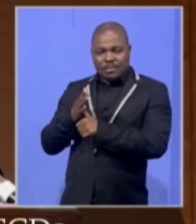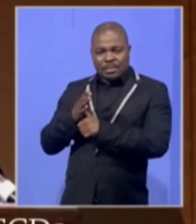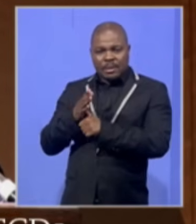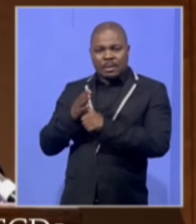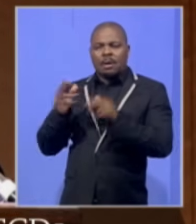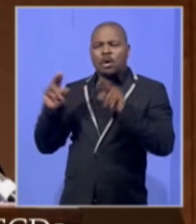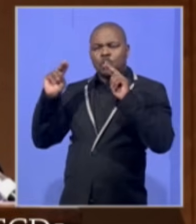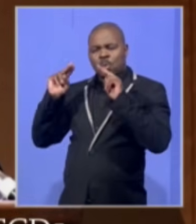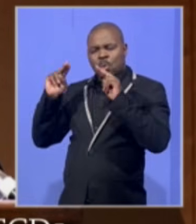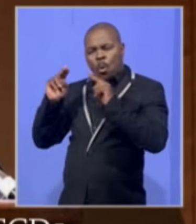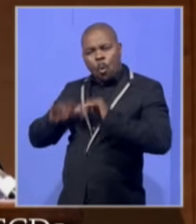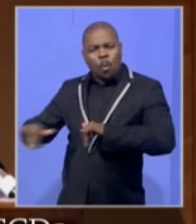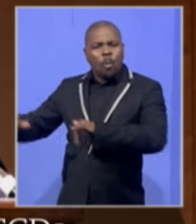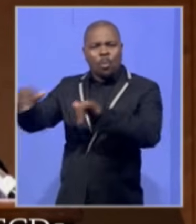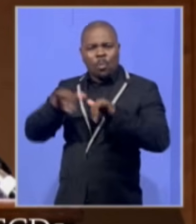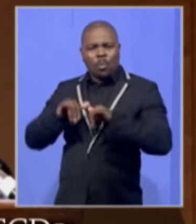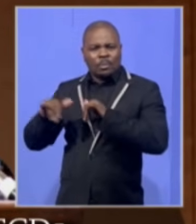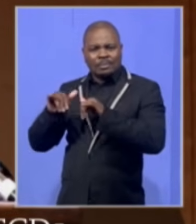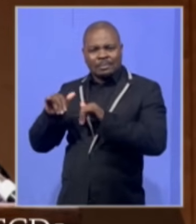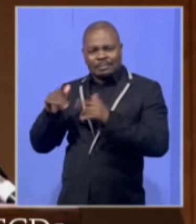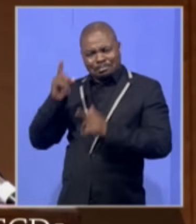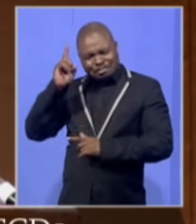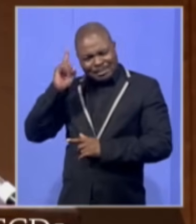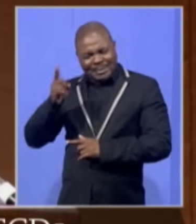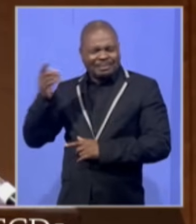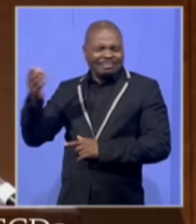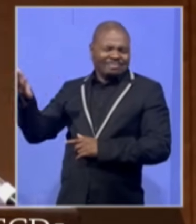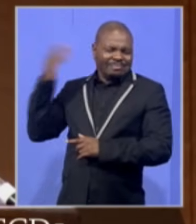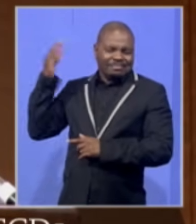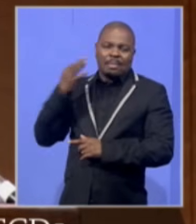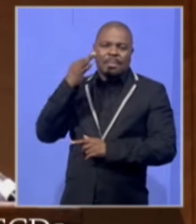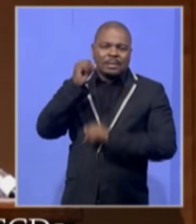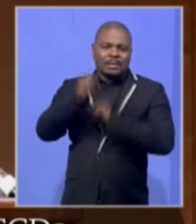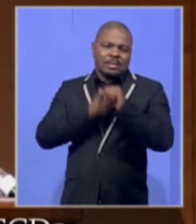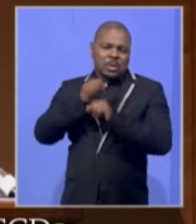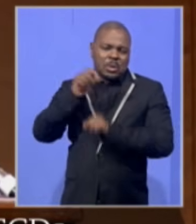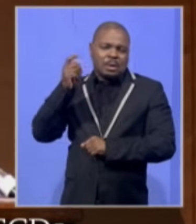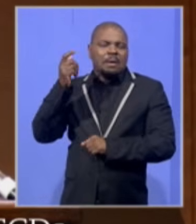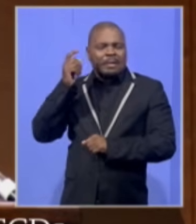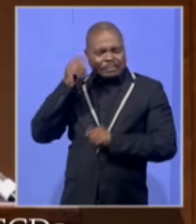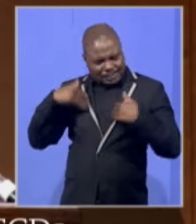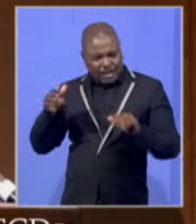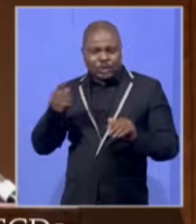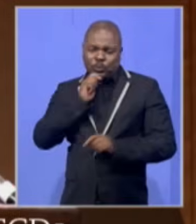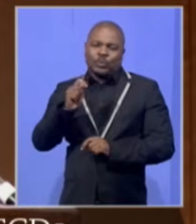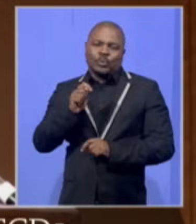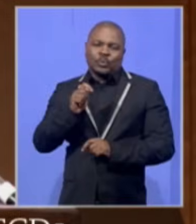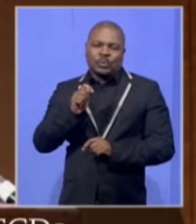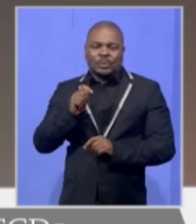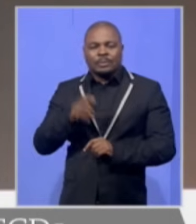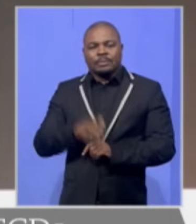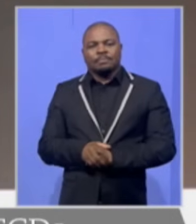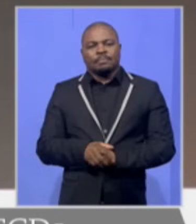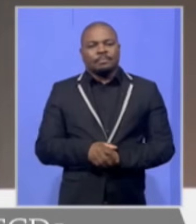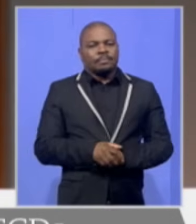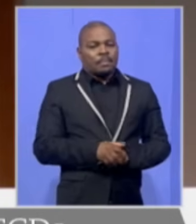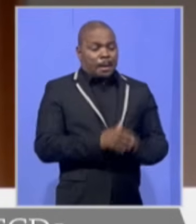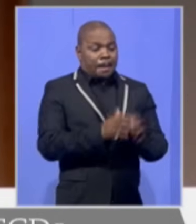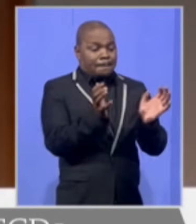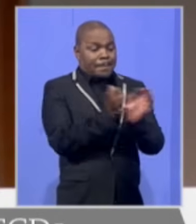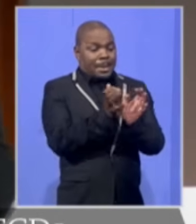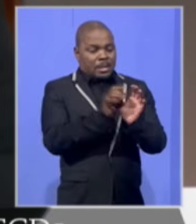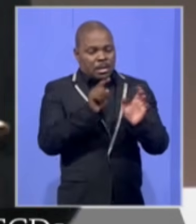Universal early childhood development should have started 30 years ago. That's what we should have done. Kopano eno